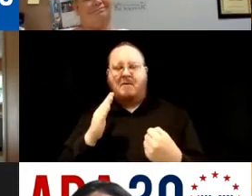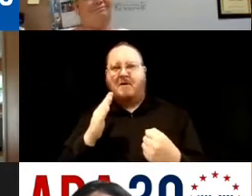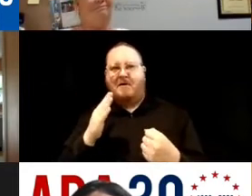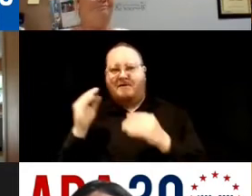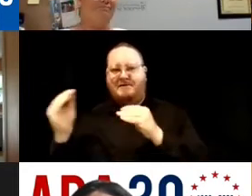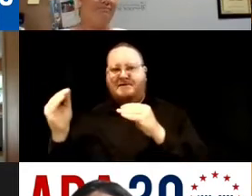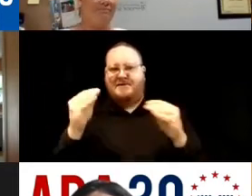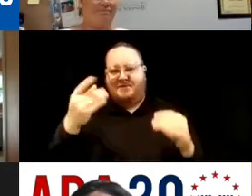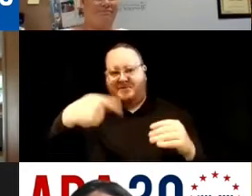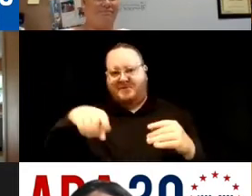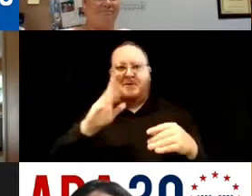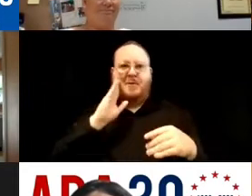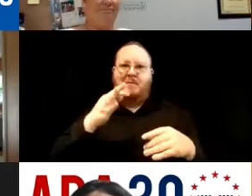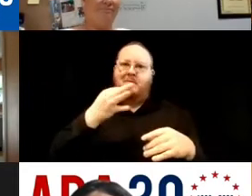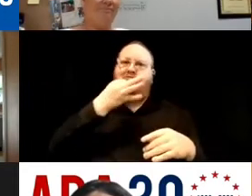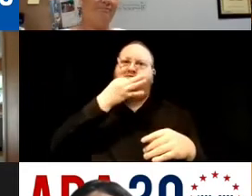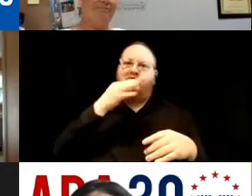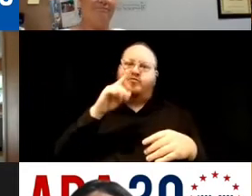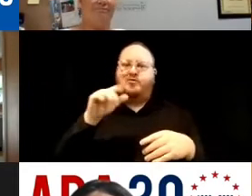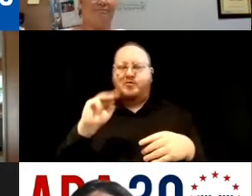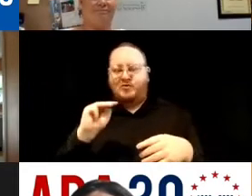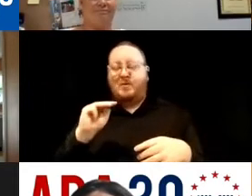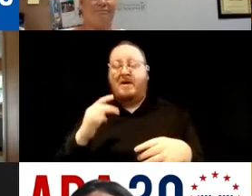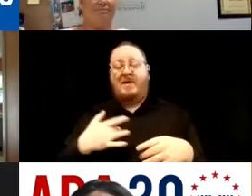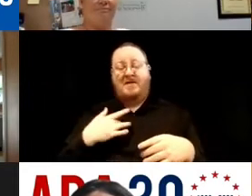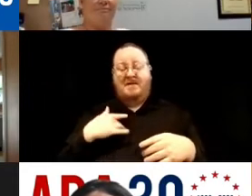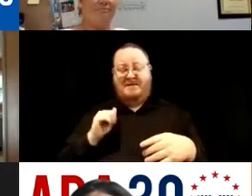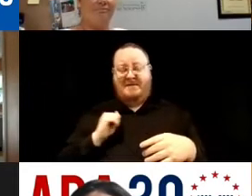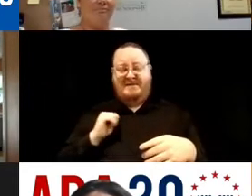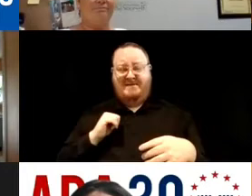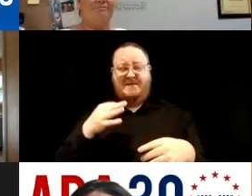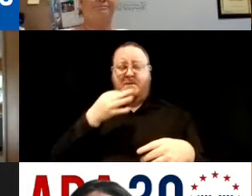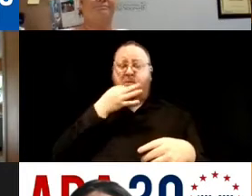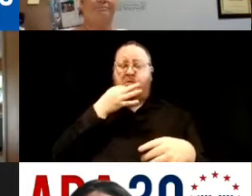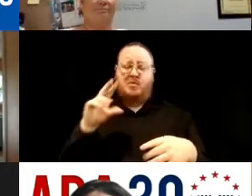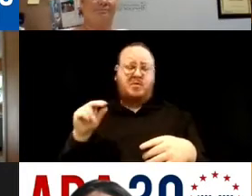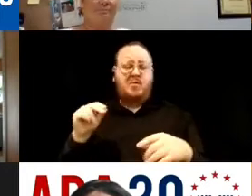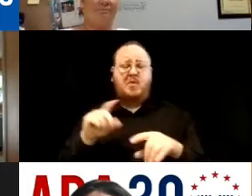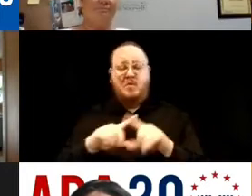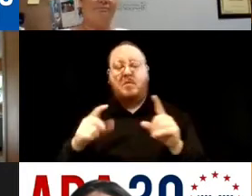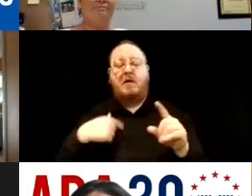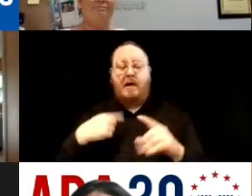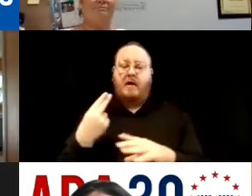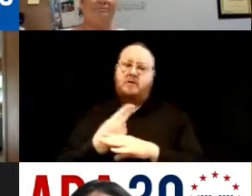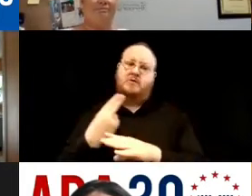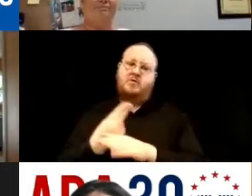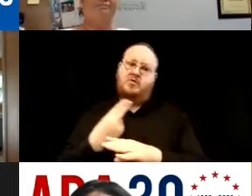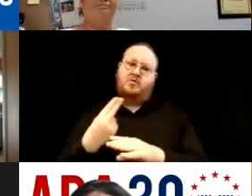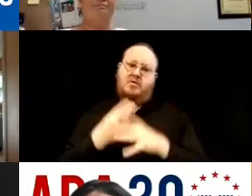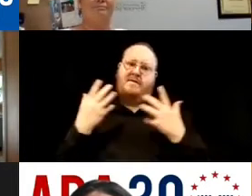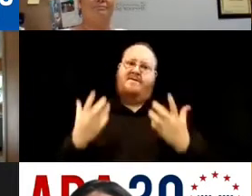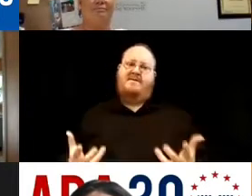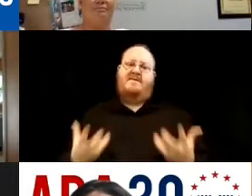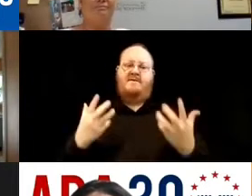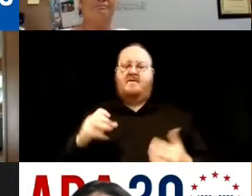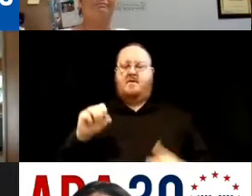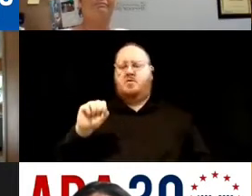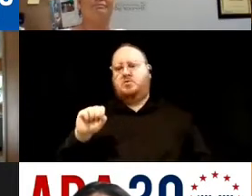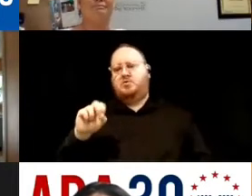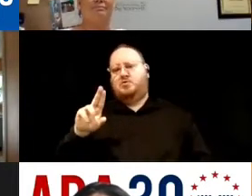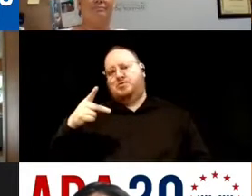I don't consider myself a Zoom expert. I consider myself a Zoom super user, seeing as I'm on multiple Zoom sessions every